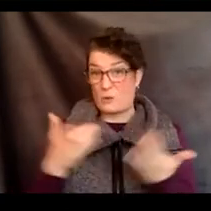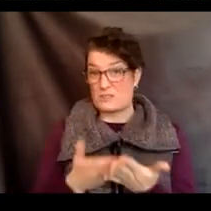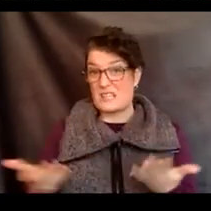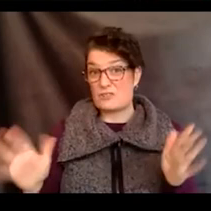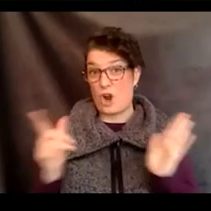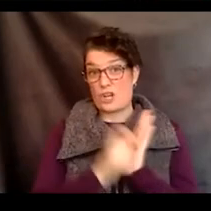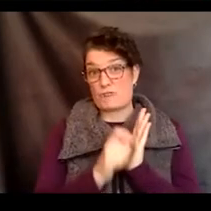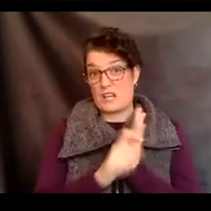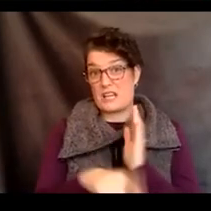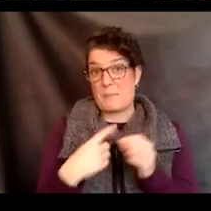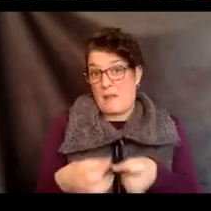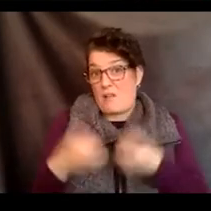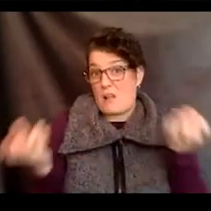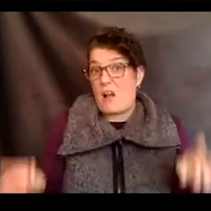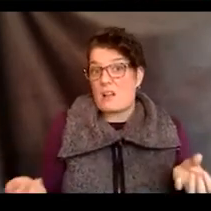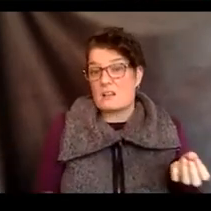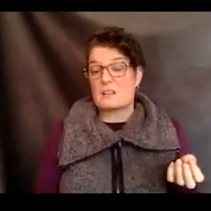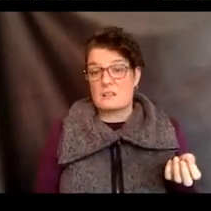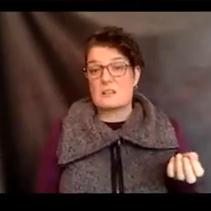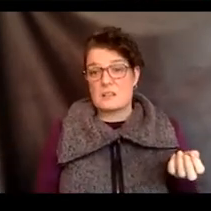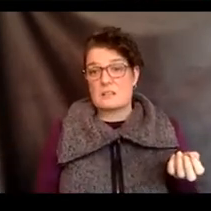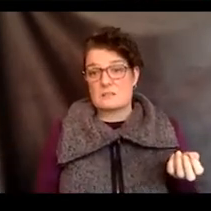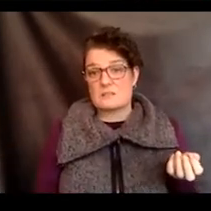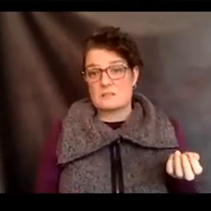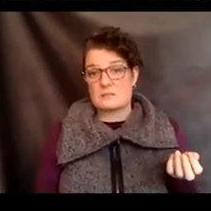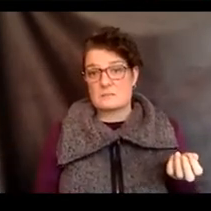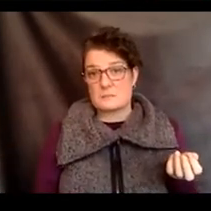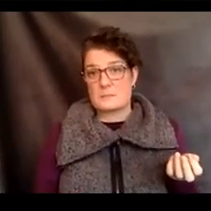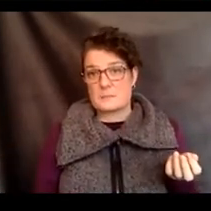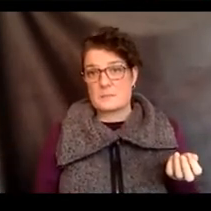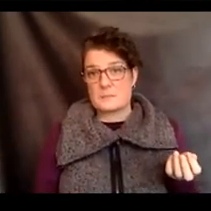And I mean, you know,